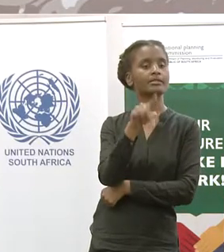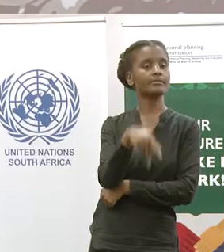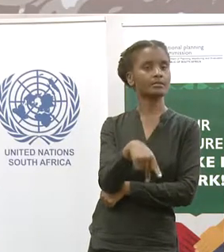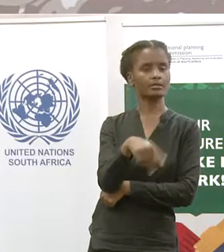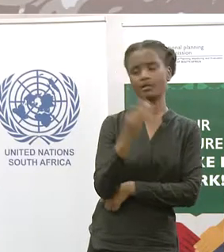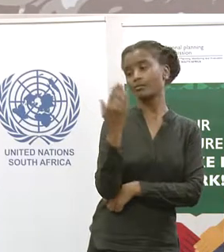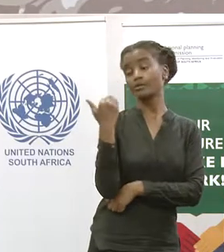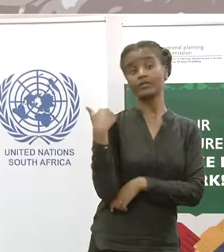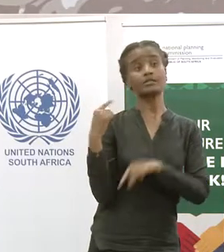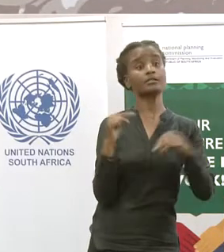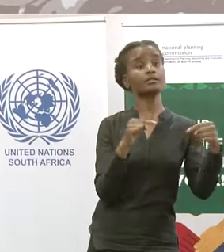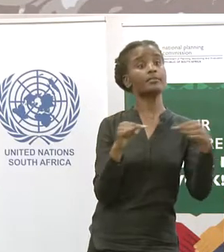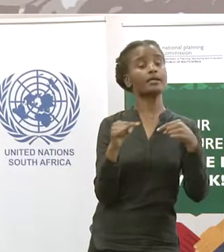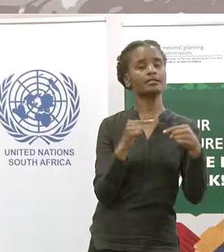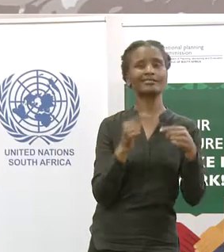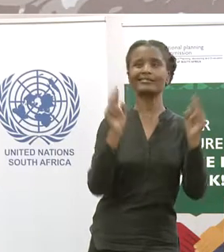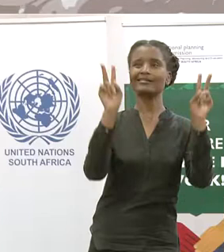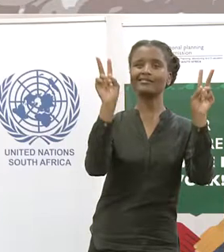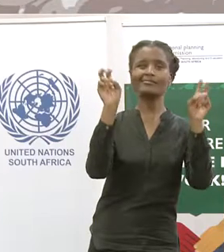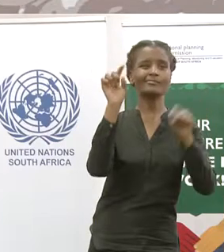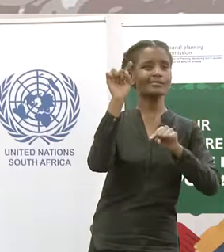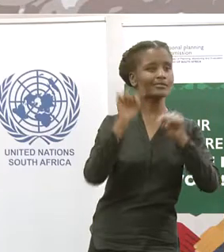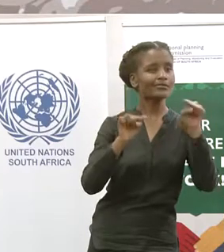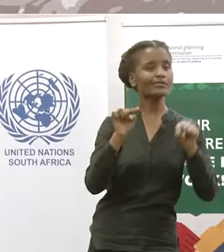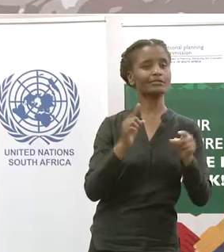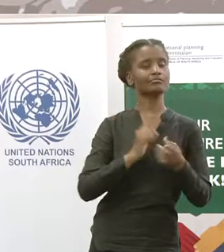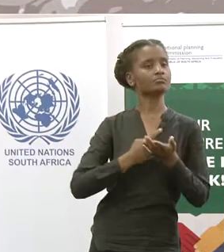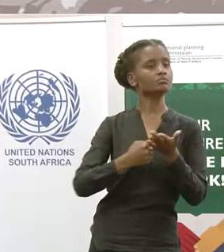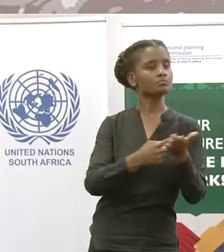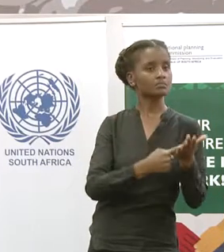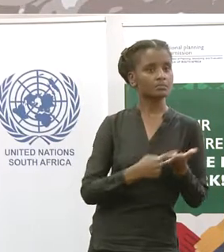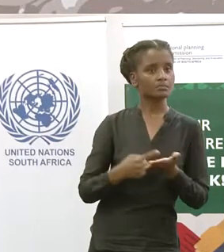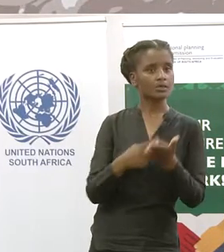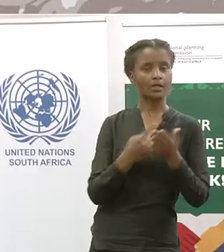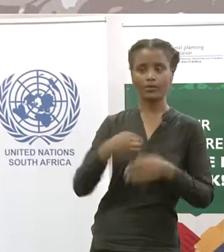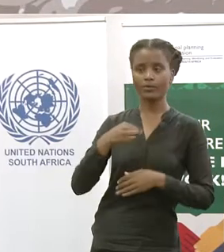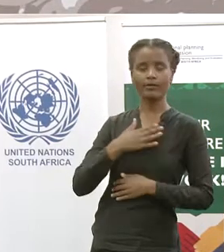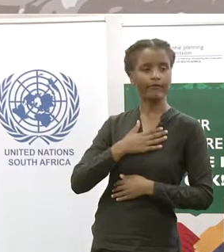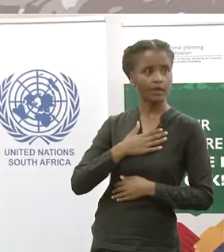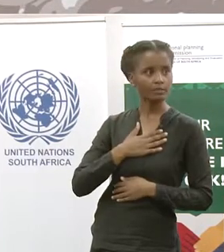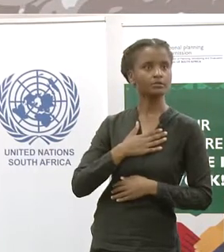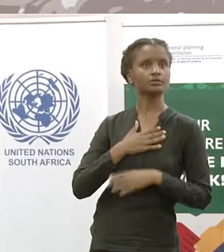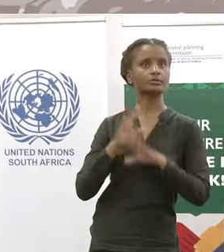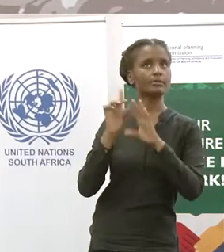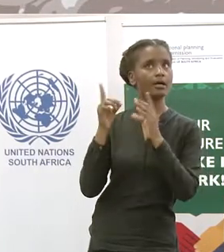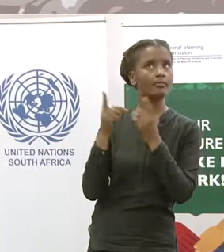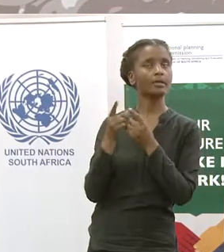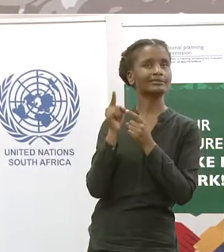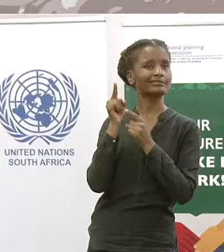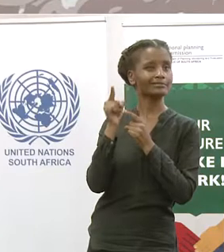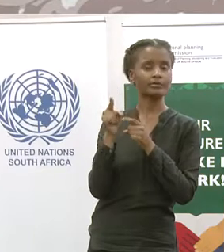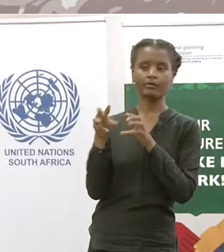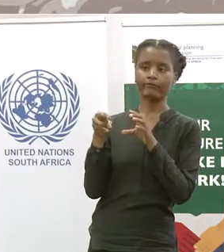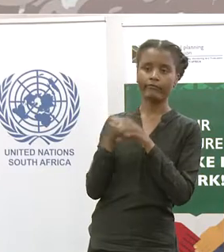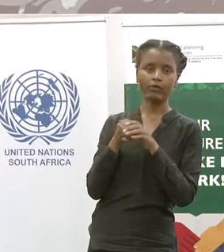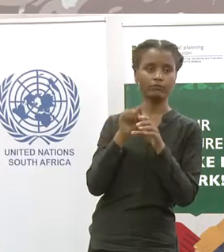debates have covered a wide variety of topics that we have felt as the partners as being integral